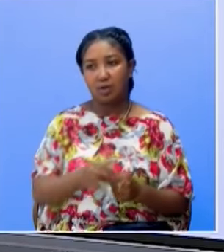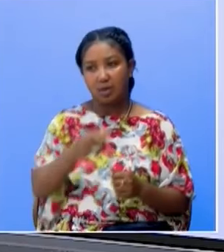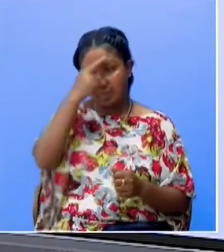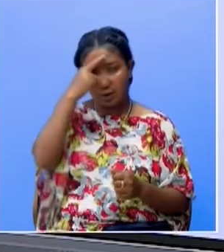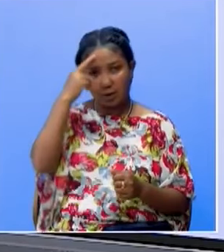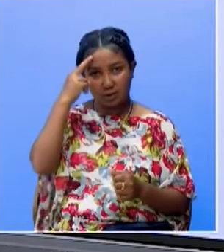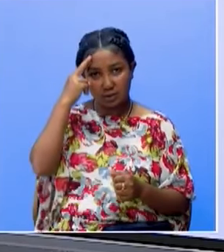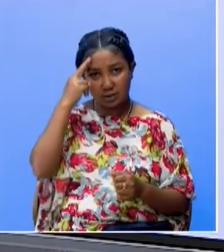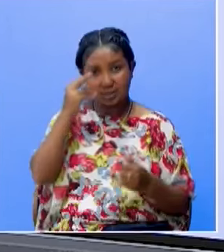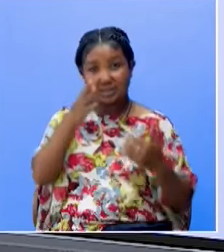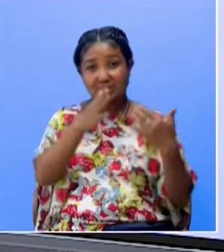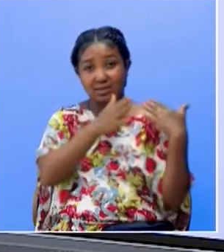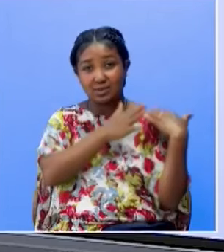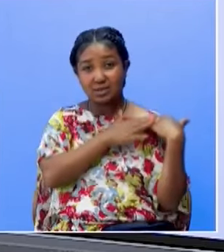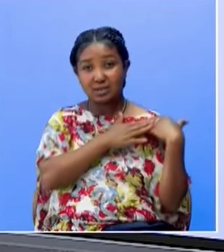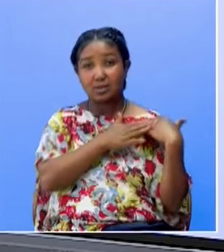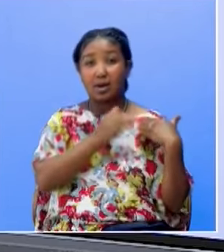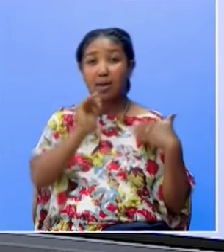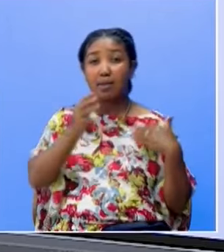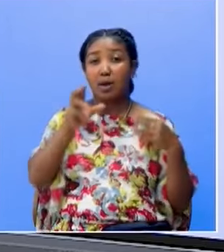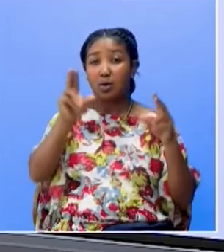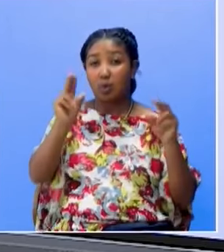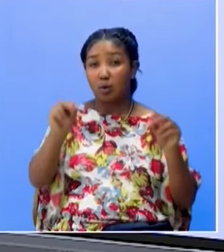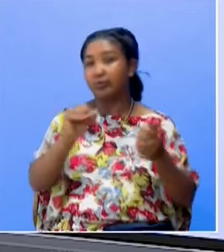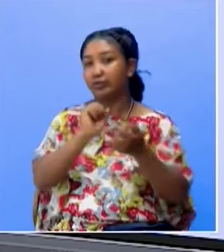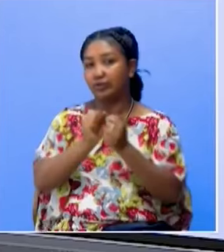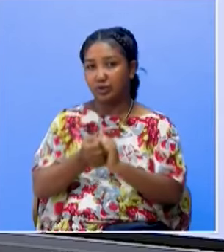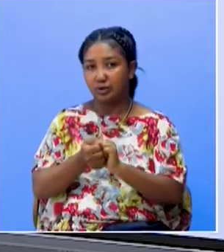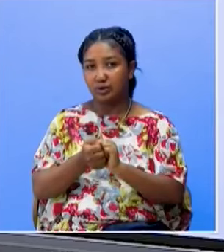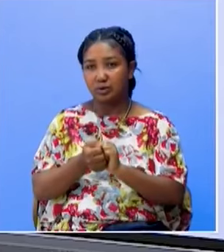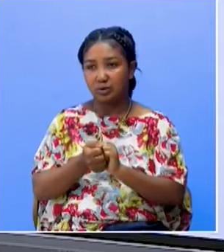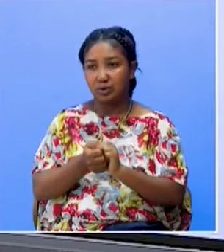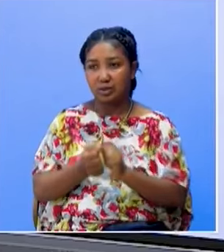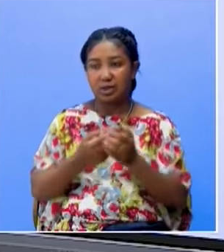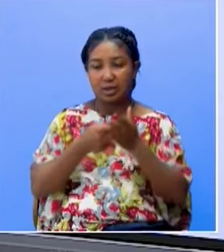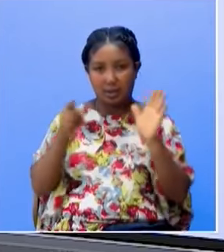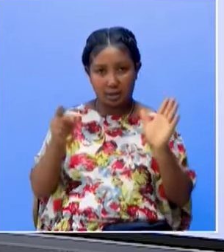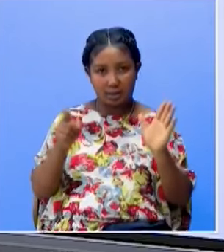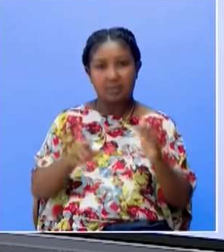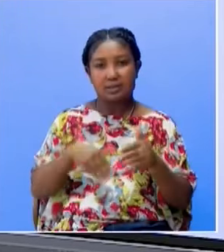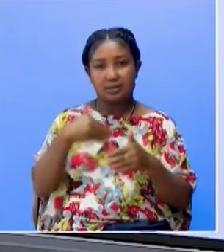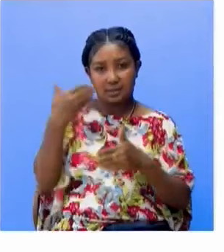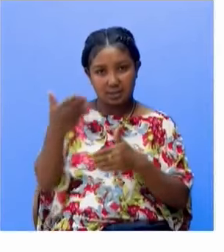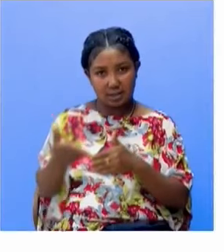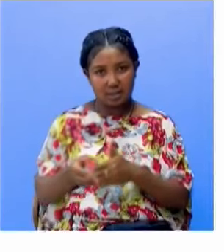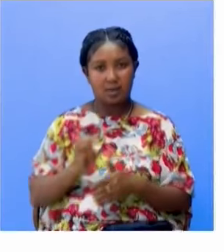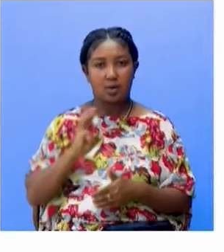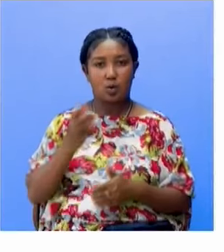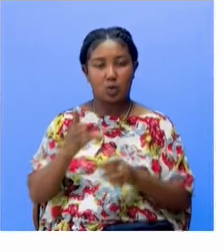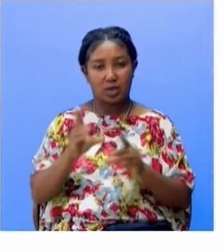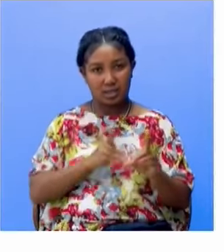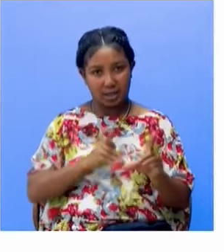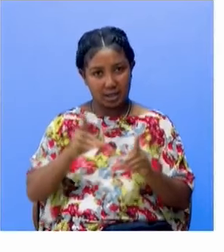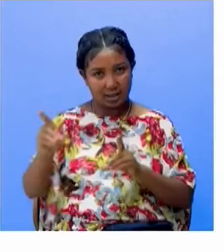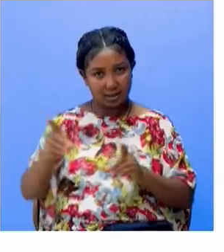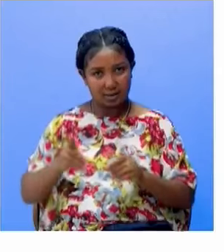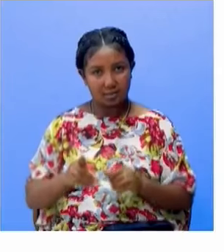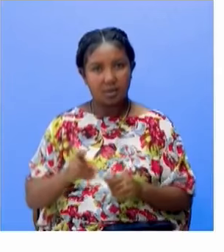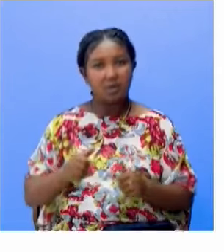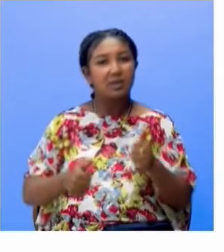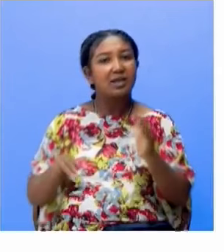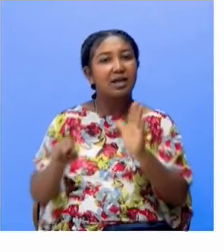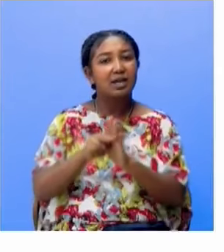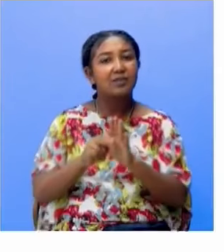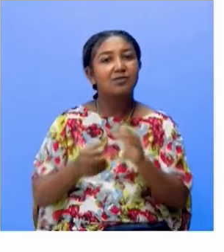Because the subject may not change. Clear? Then we did, which was the